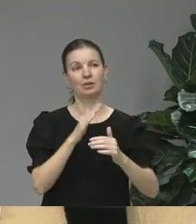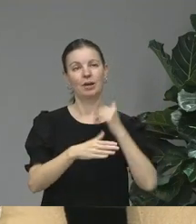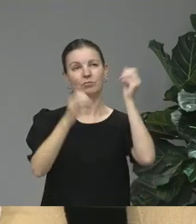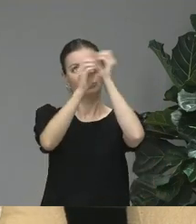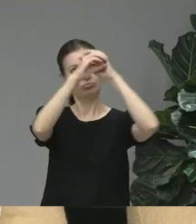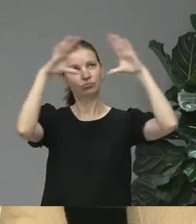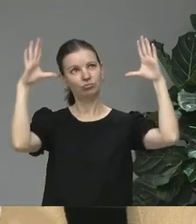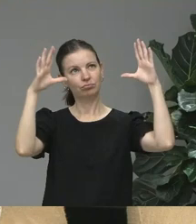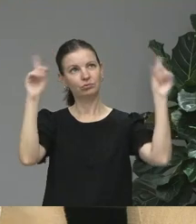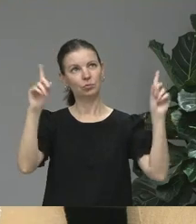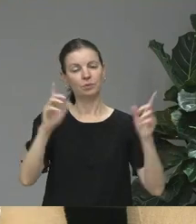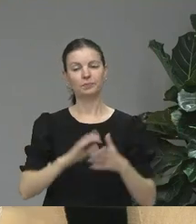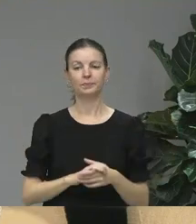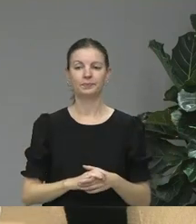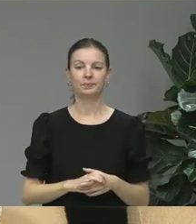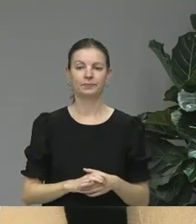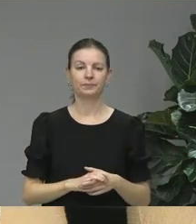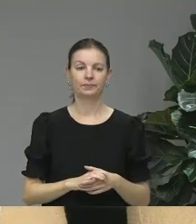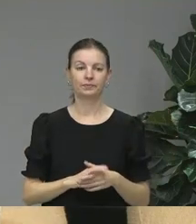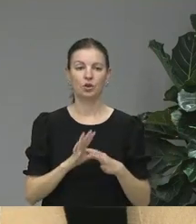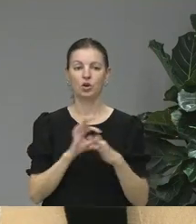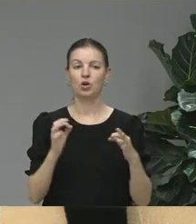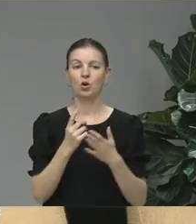this looks like. It's not merely